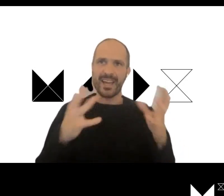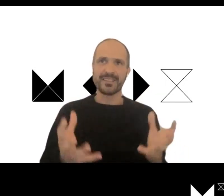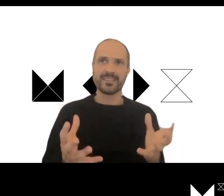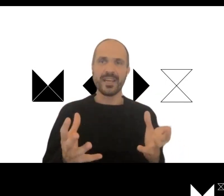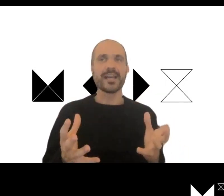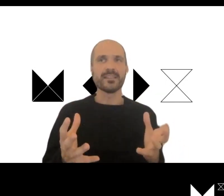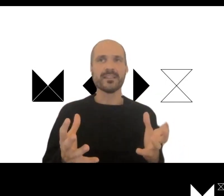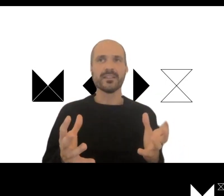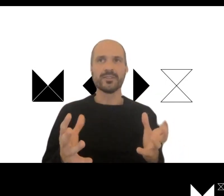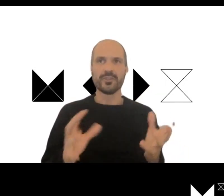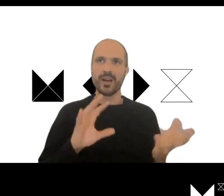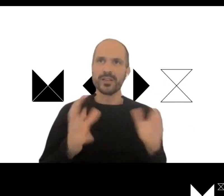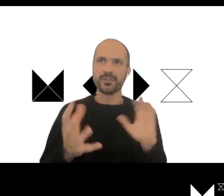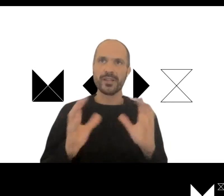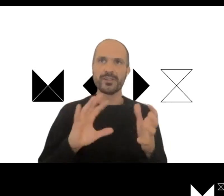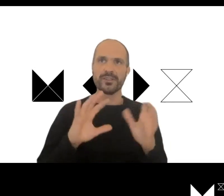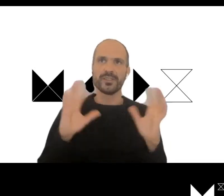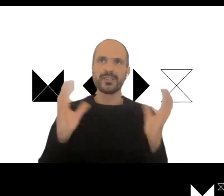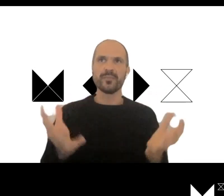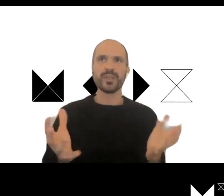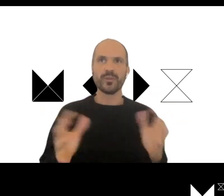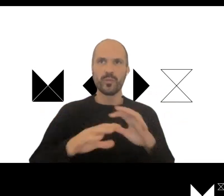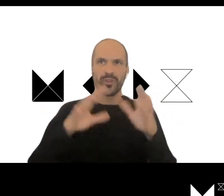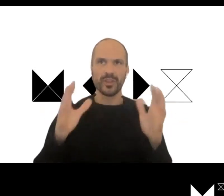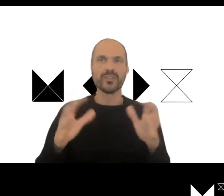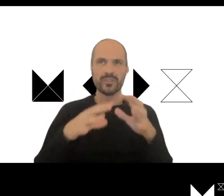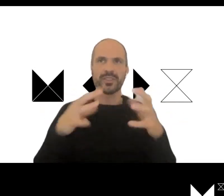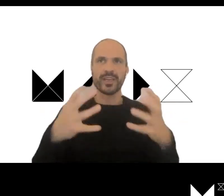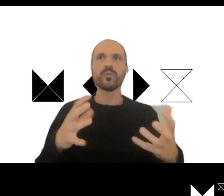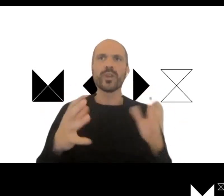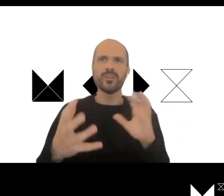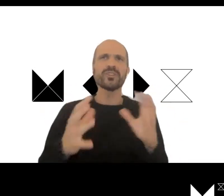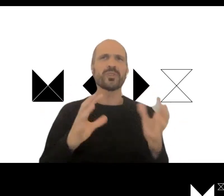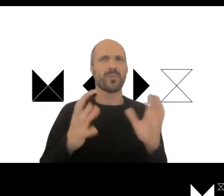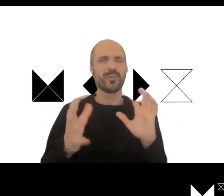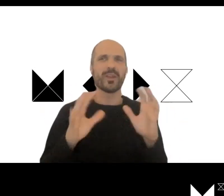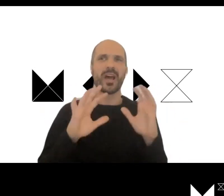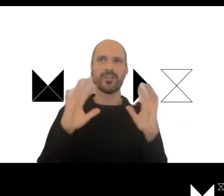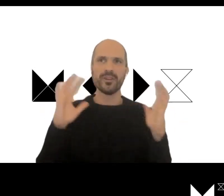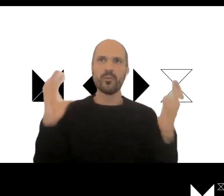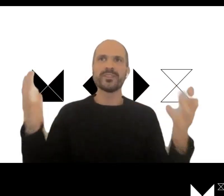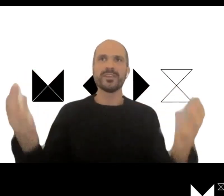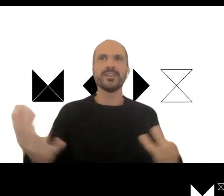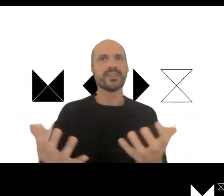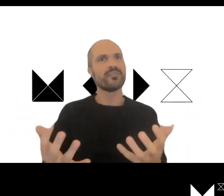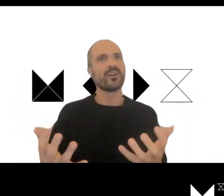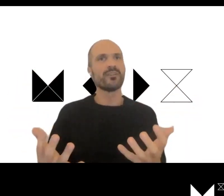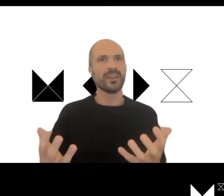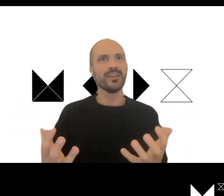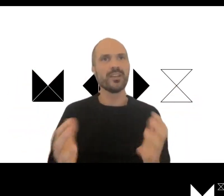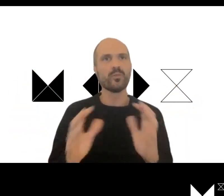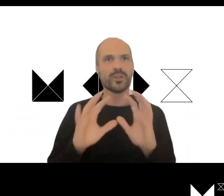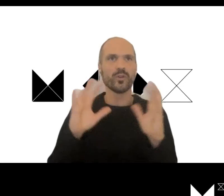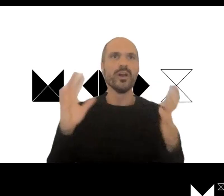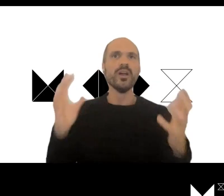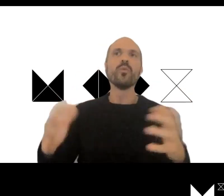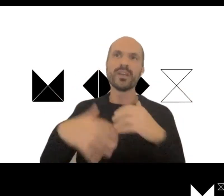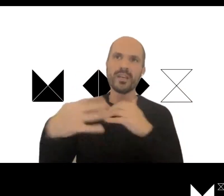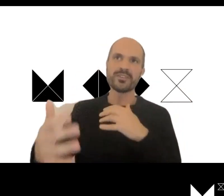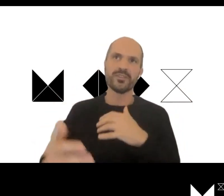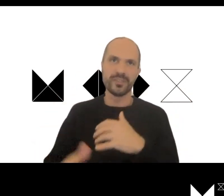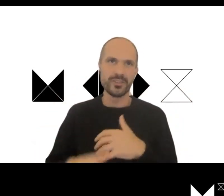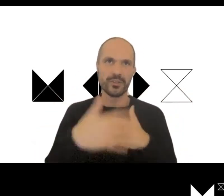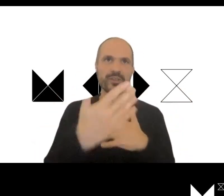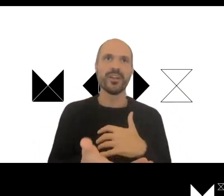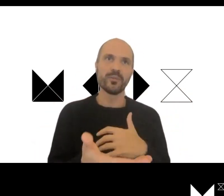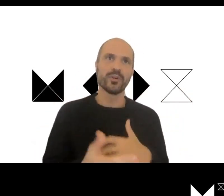ARVET had the sort of contractors, the assembly with it. Can you describe a little bit of what's inside of ARVET, and what kind